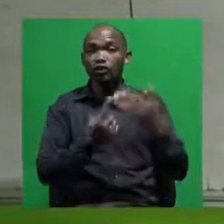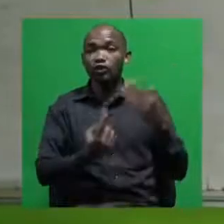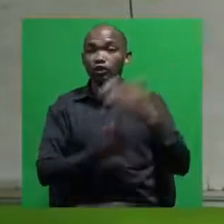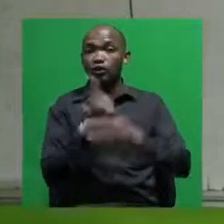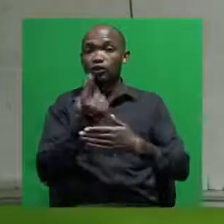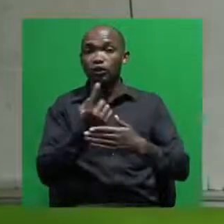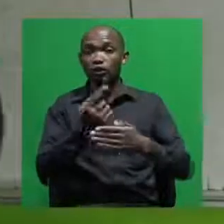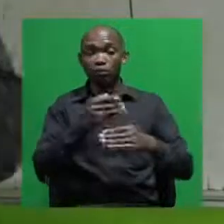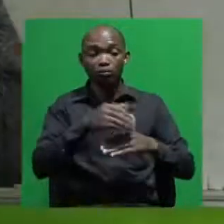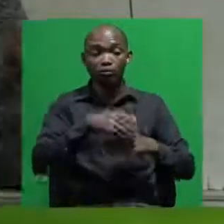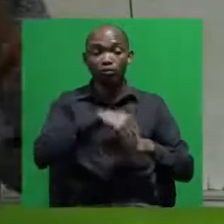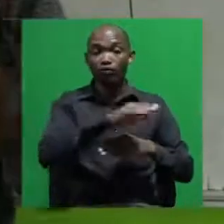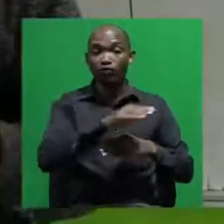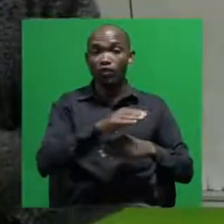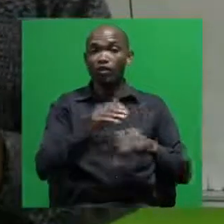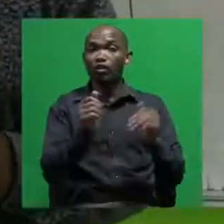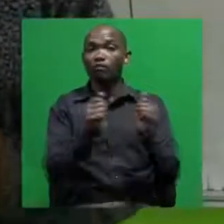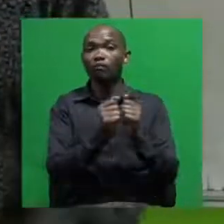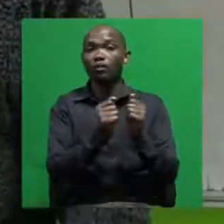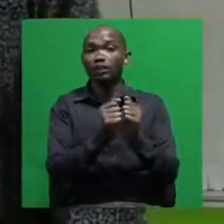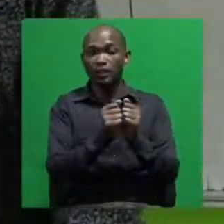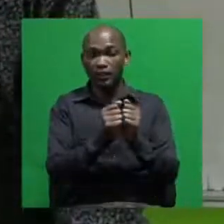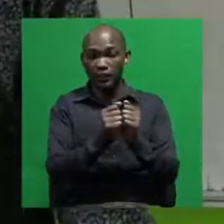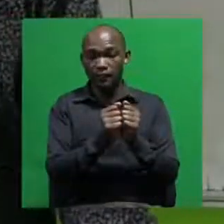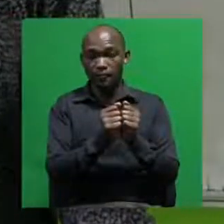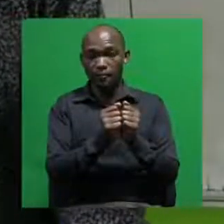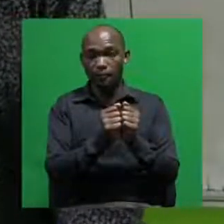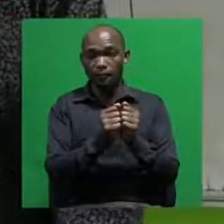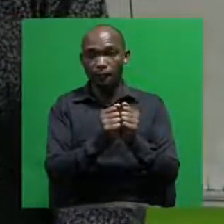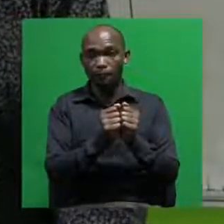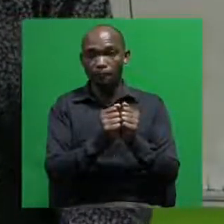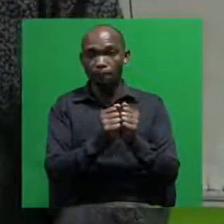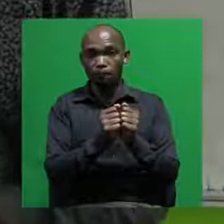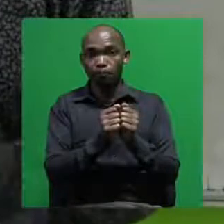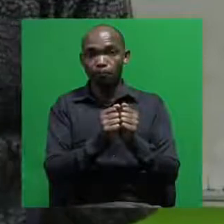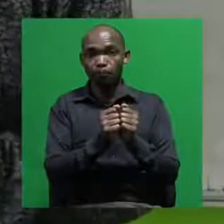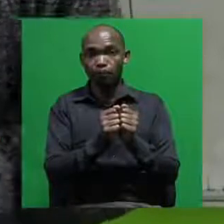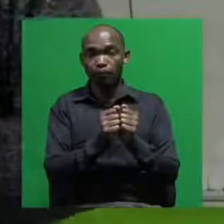moving of the particle. So,